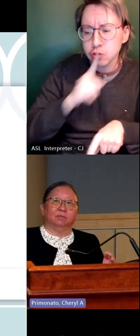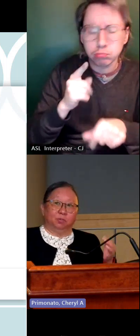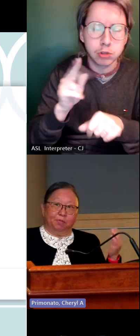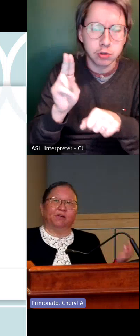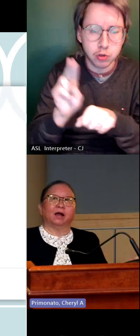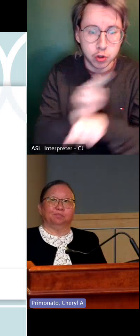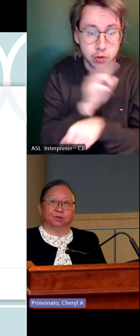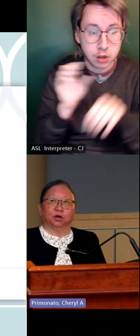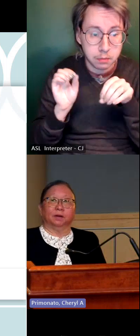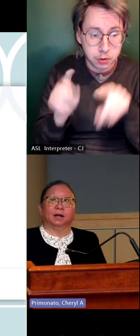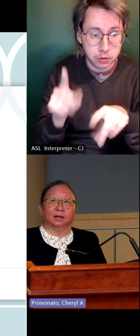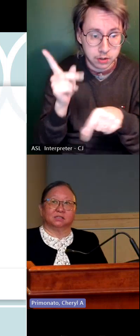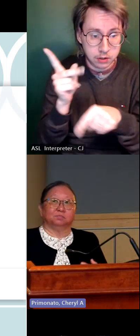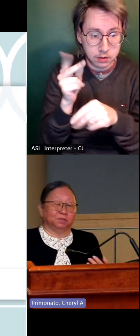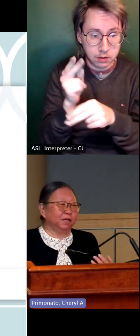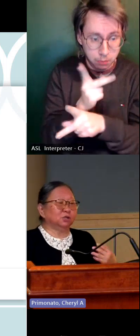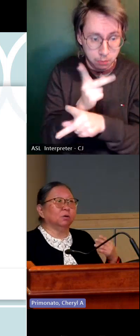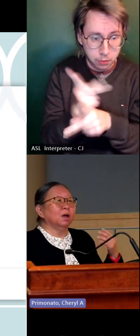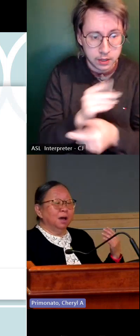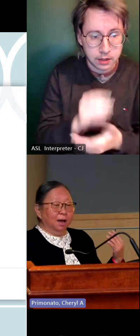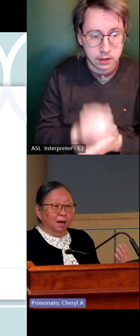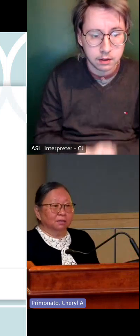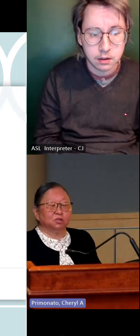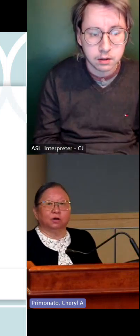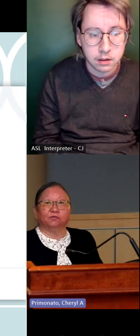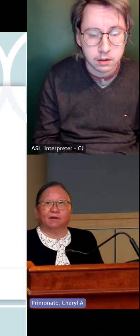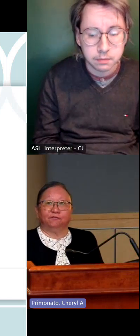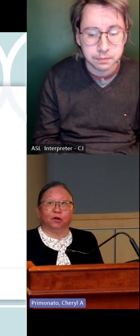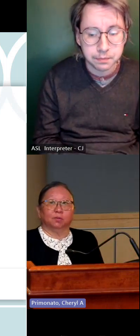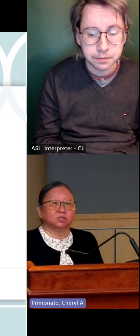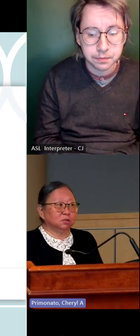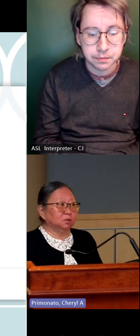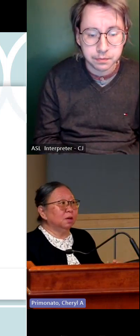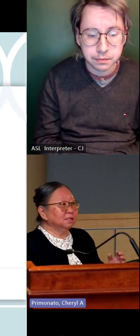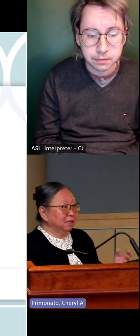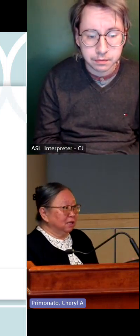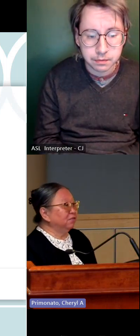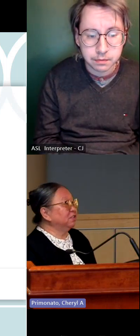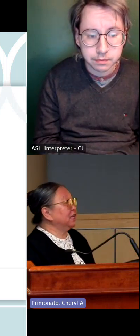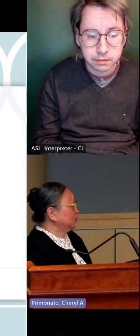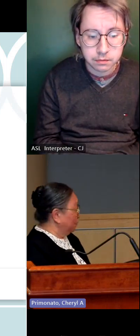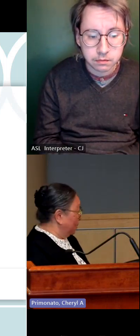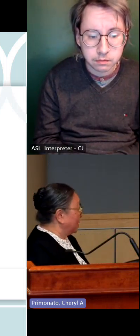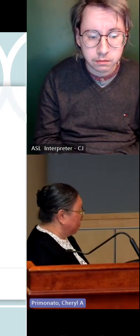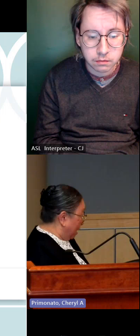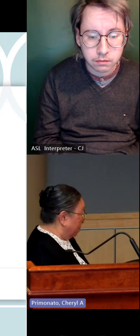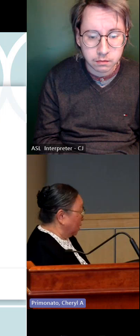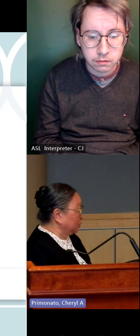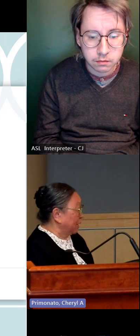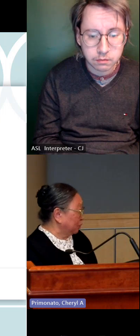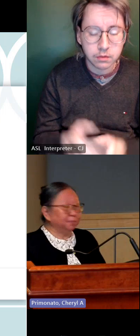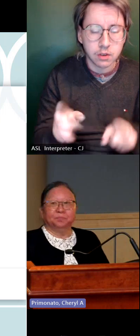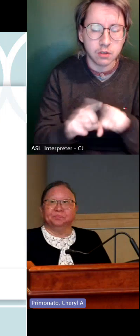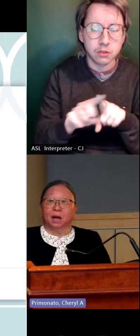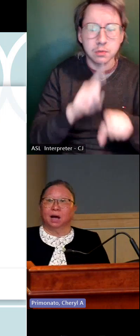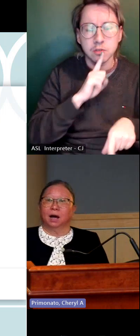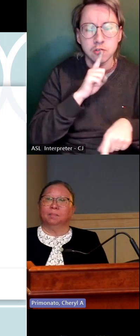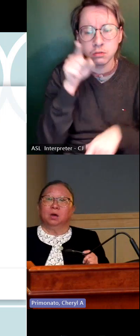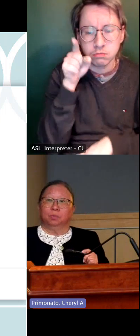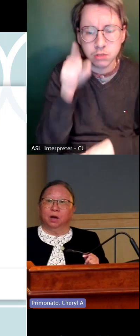are all the same. We provide procurement on this potential certified firms to send an invitation to bid as a private